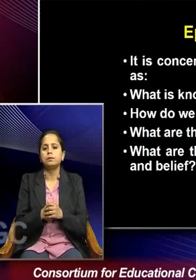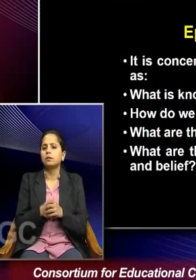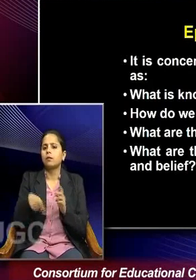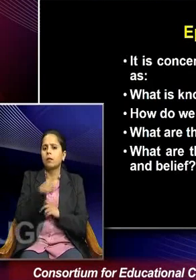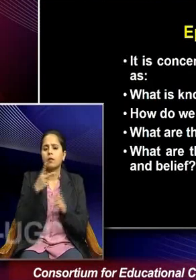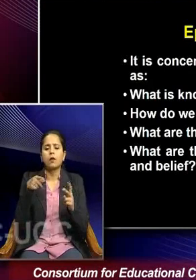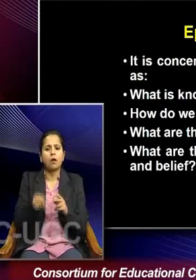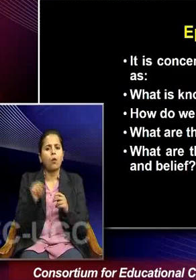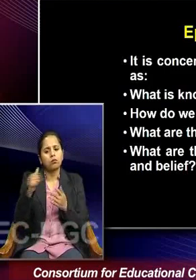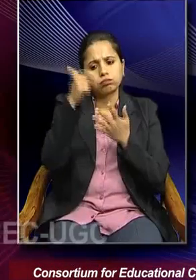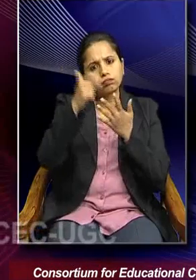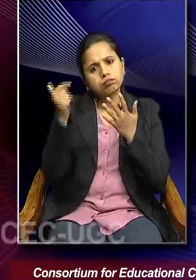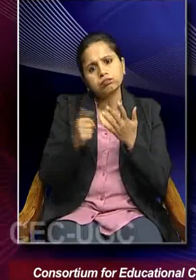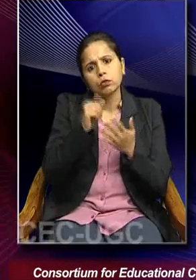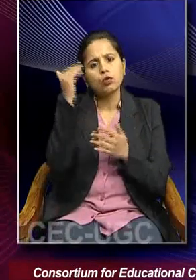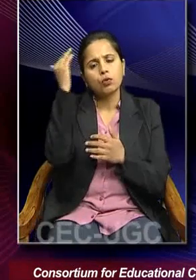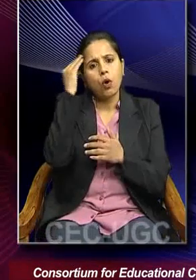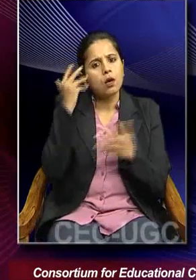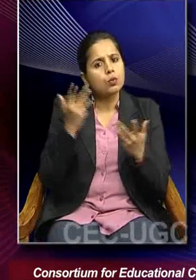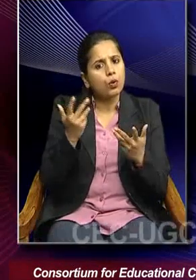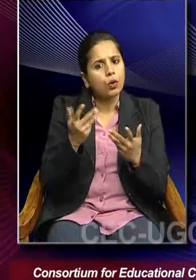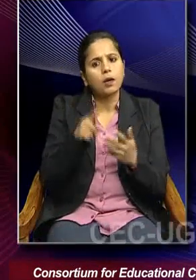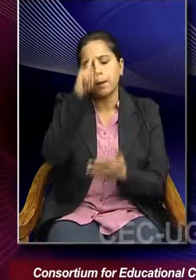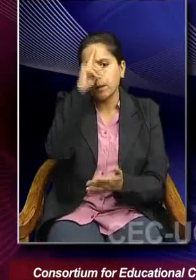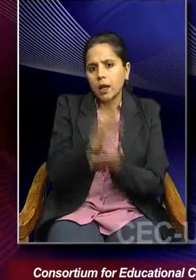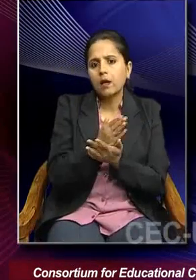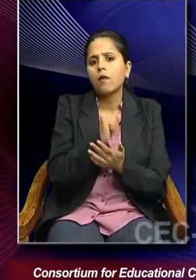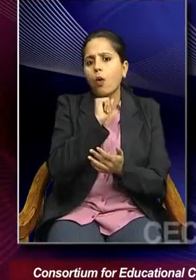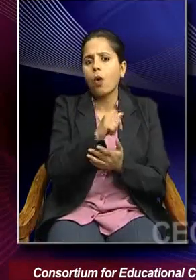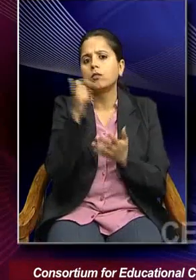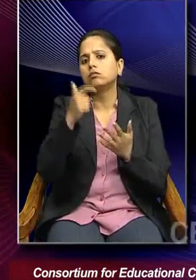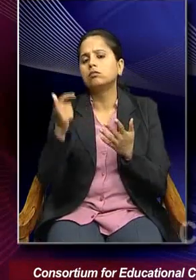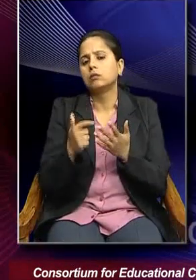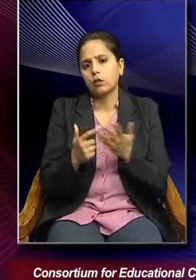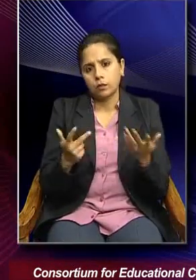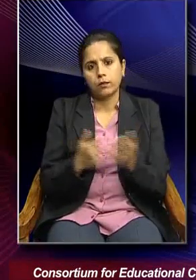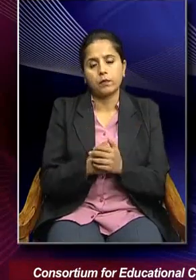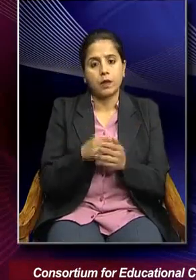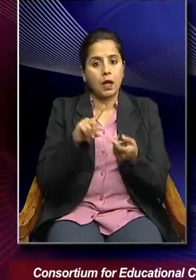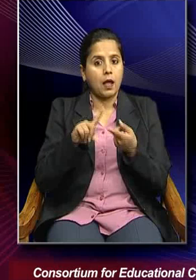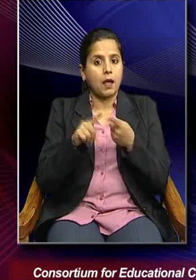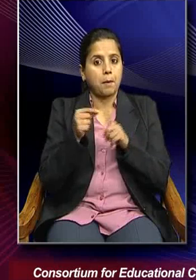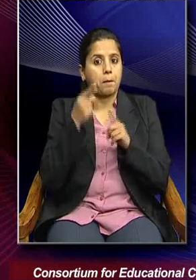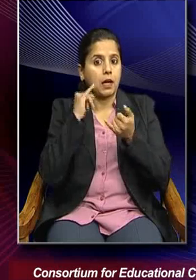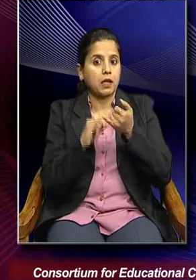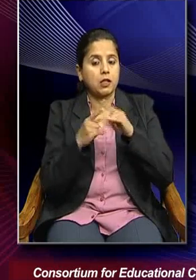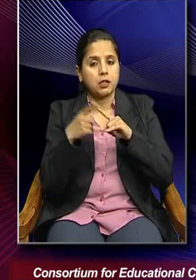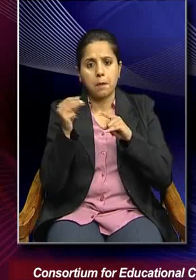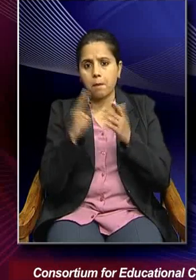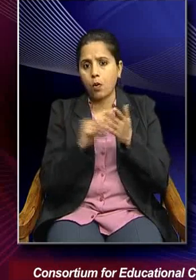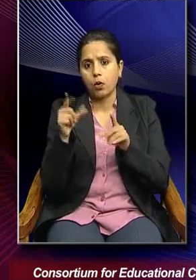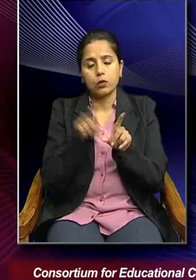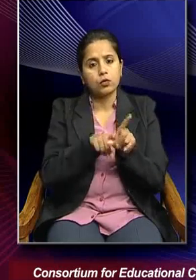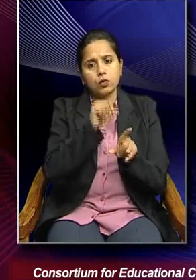are the criteria for knowledge and belief? So, epistemology is concerned